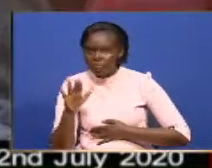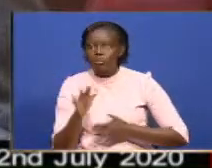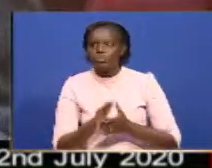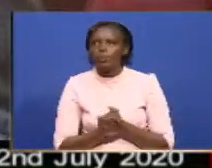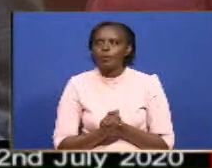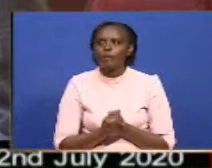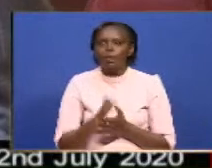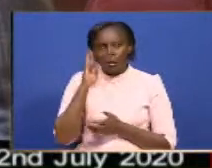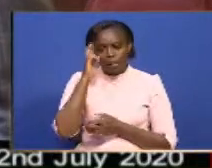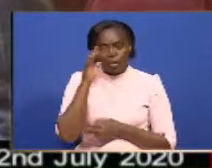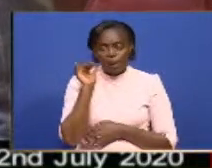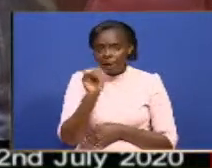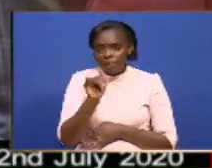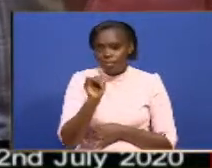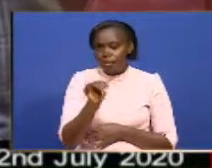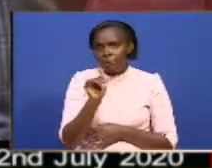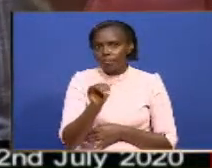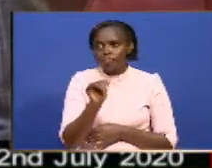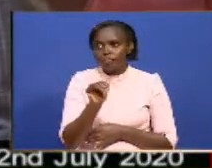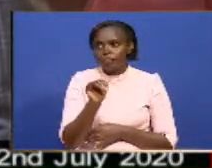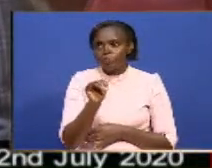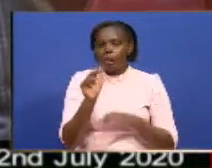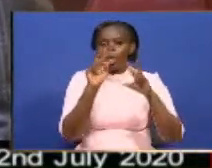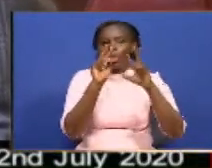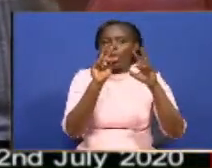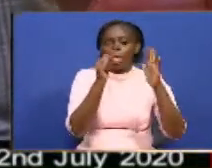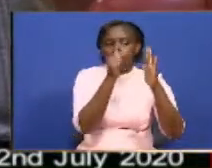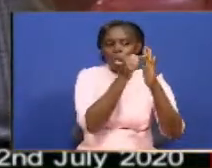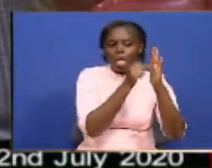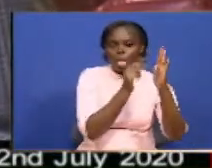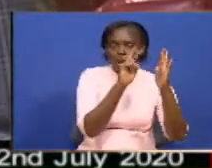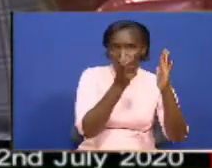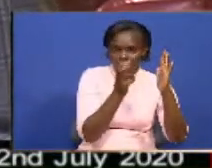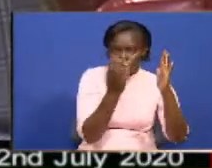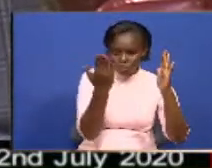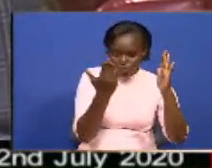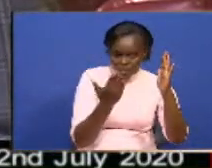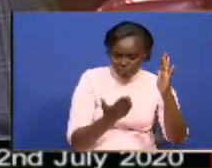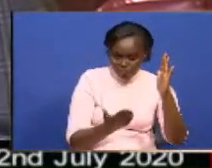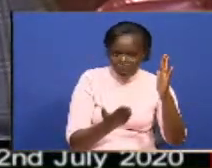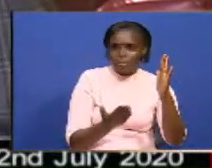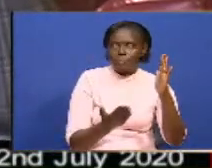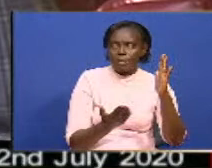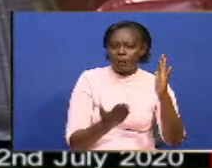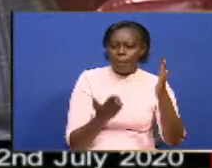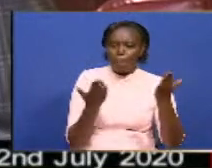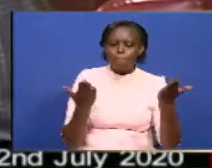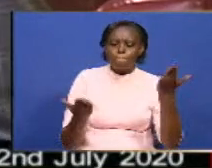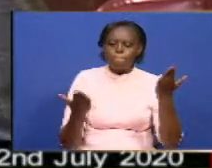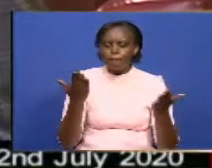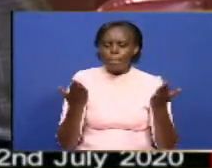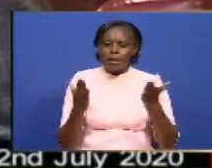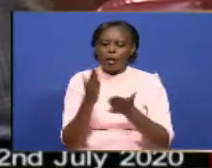You realize that this is an issue that brings about that delicate balance